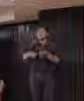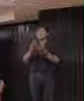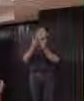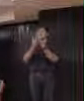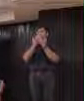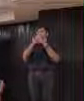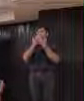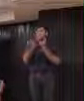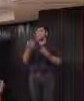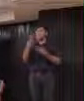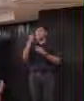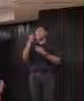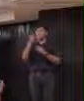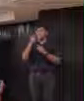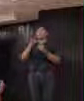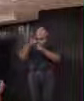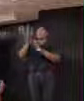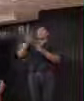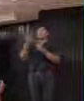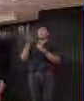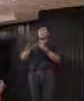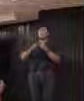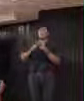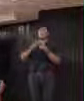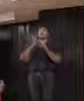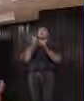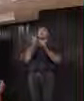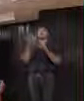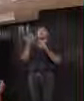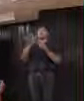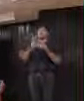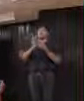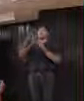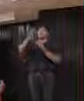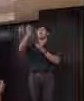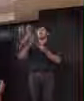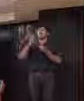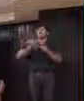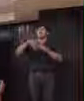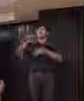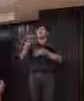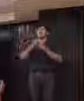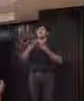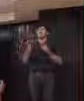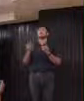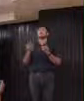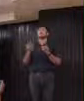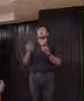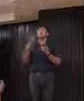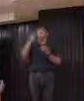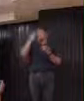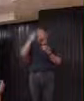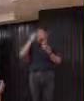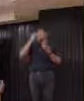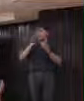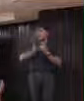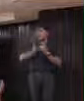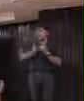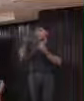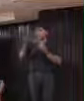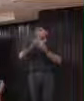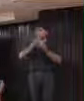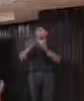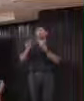only have the key to the past, but also perhaps sometimes to the future. So what next? Where do you think that we go from